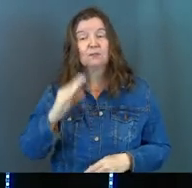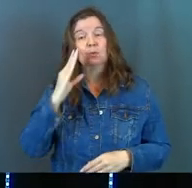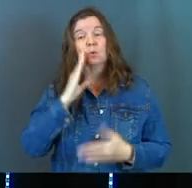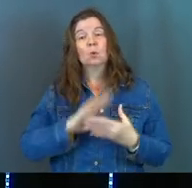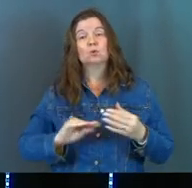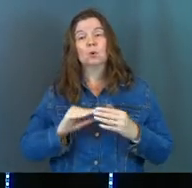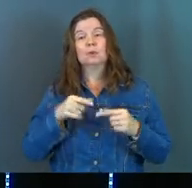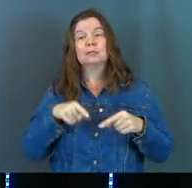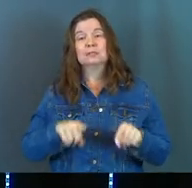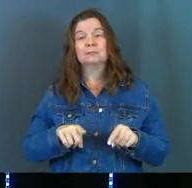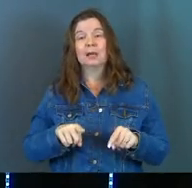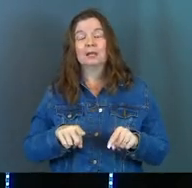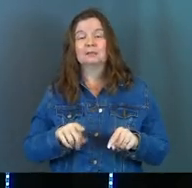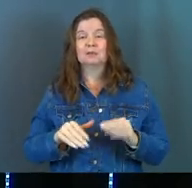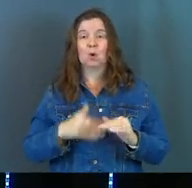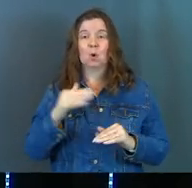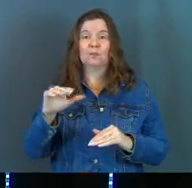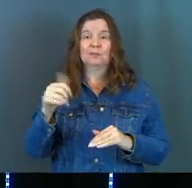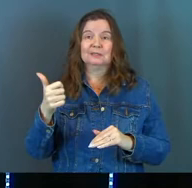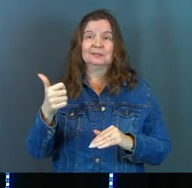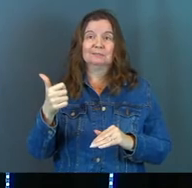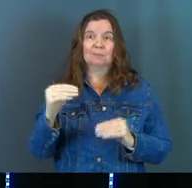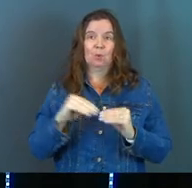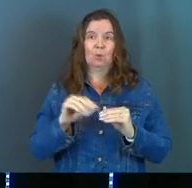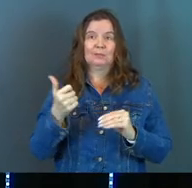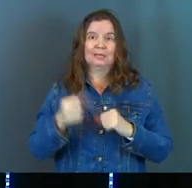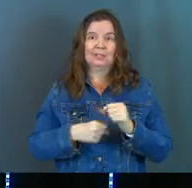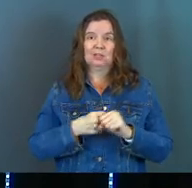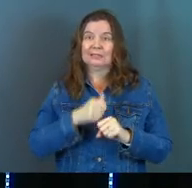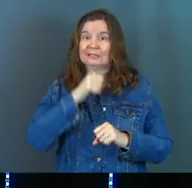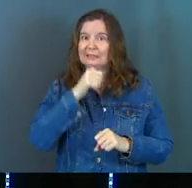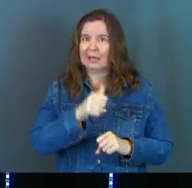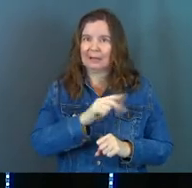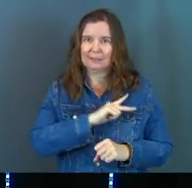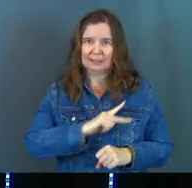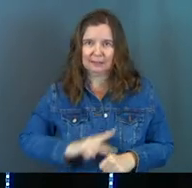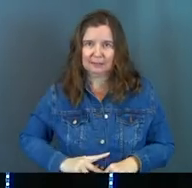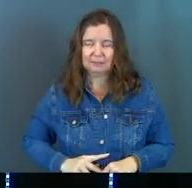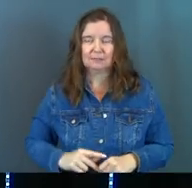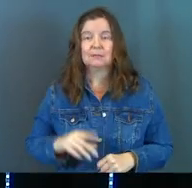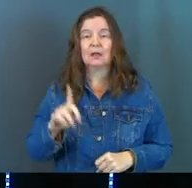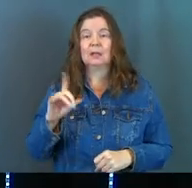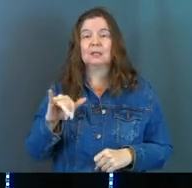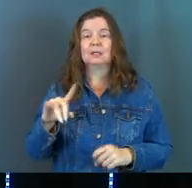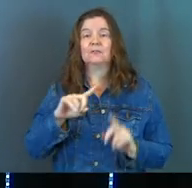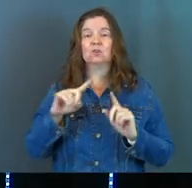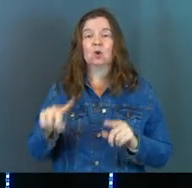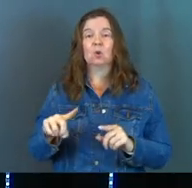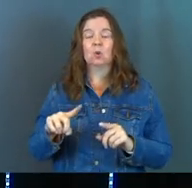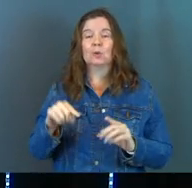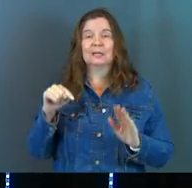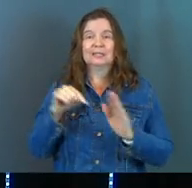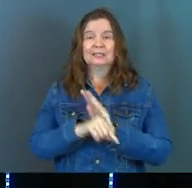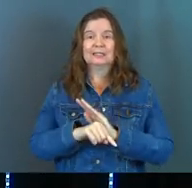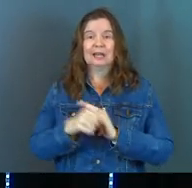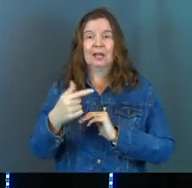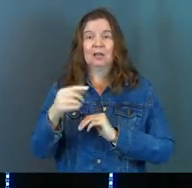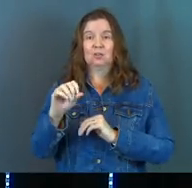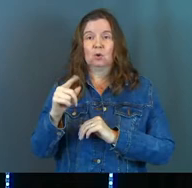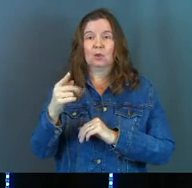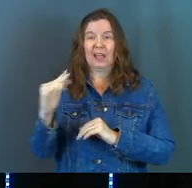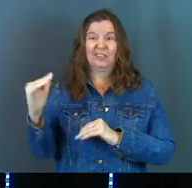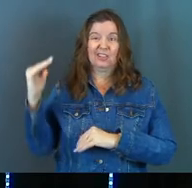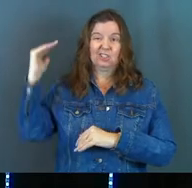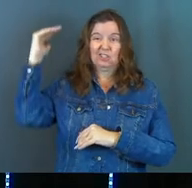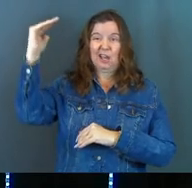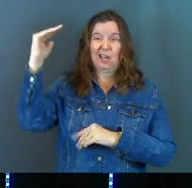the story, he spends well over a decade being not king. And David goes and he slays Goliath. You remember that